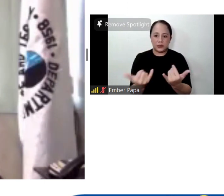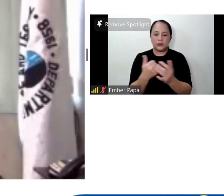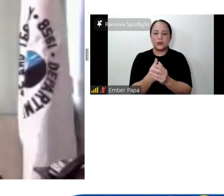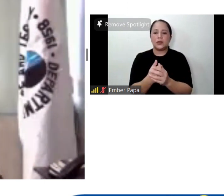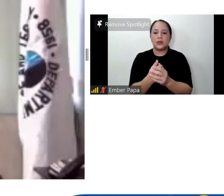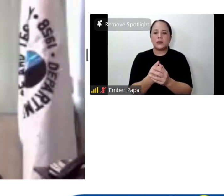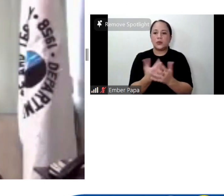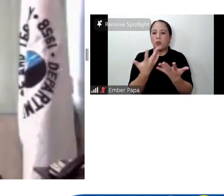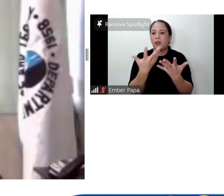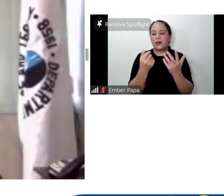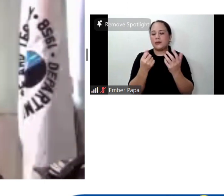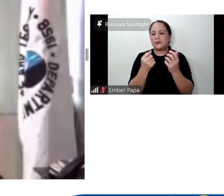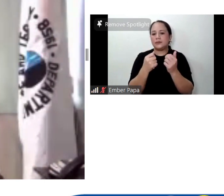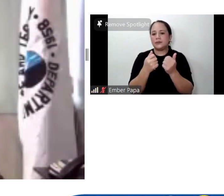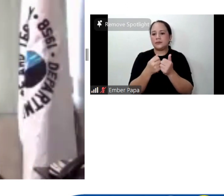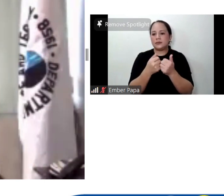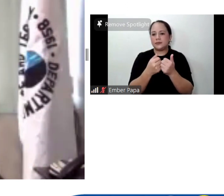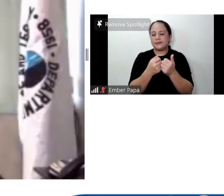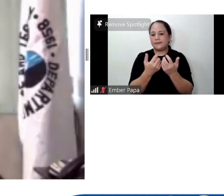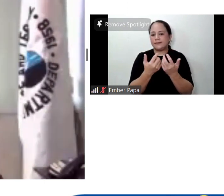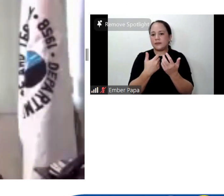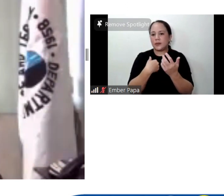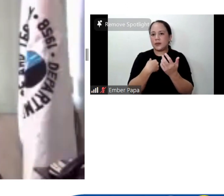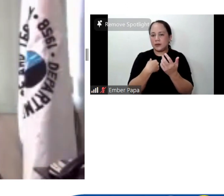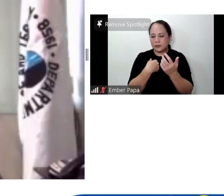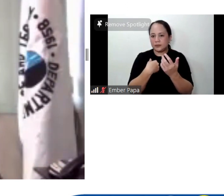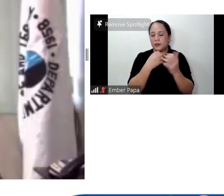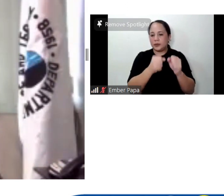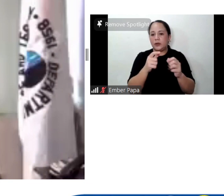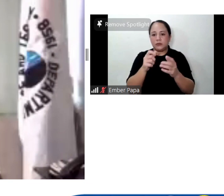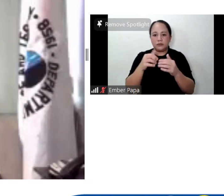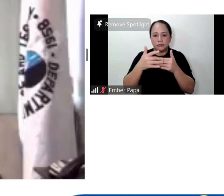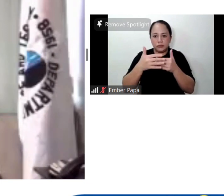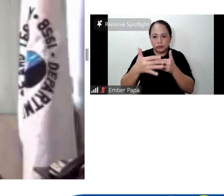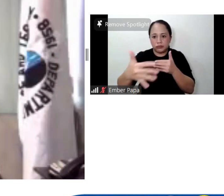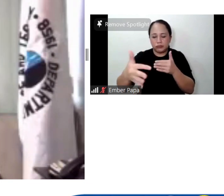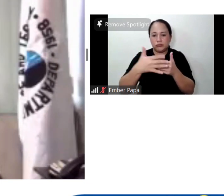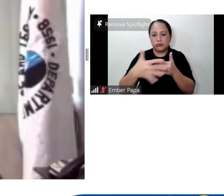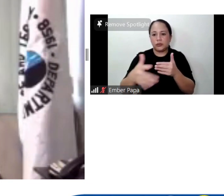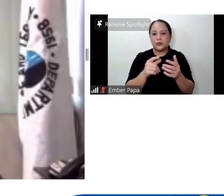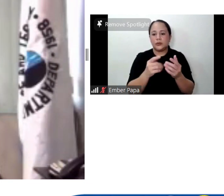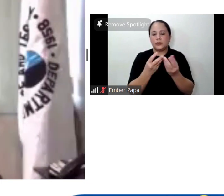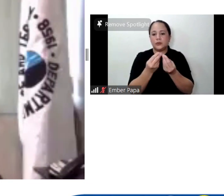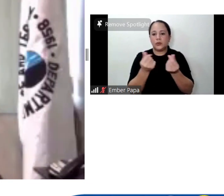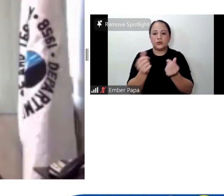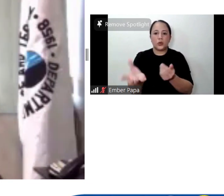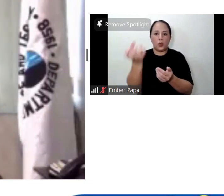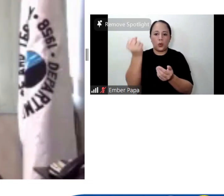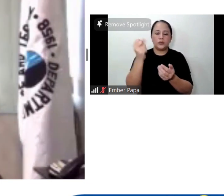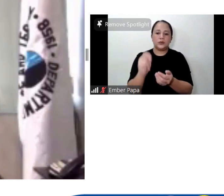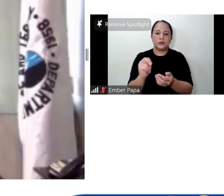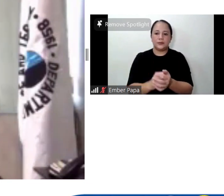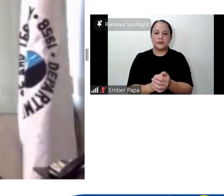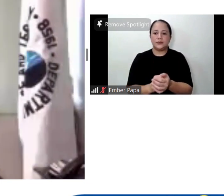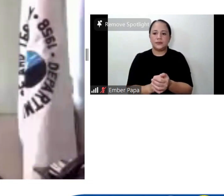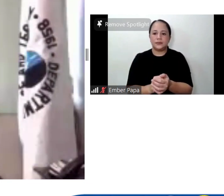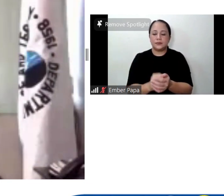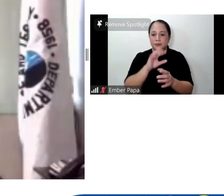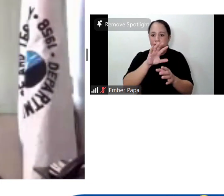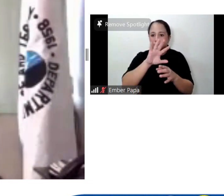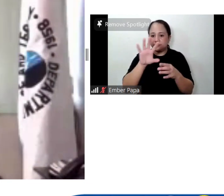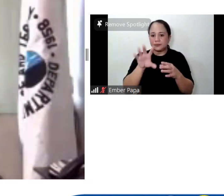without compromising the ability of succeeding generations to meet their own needs. In